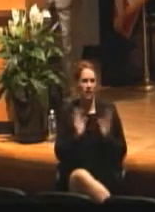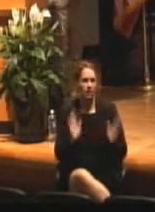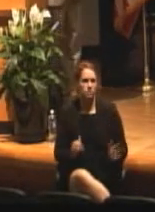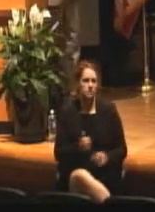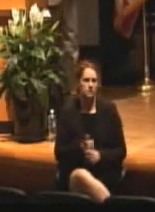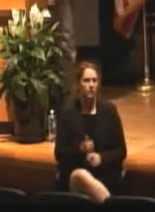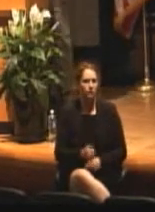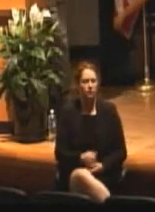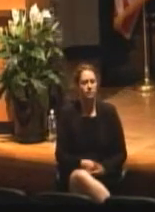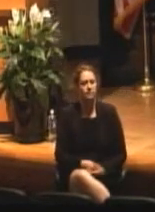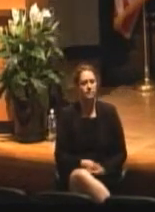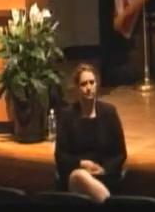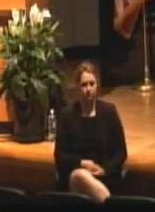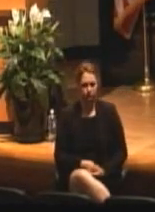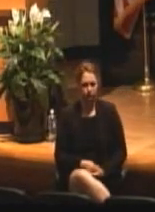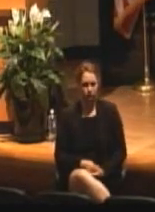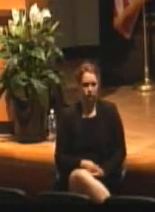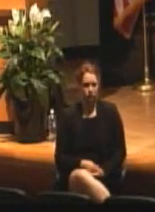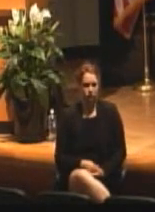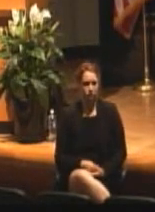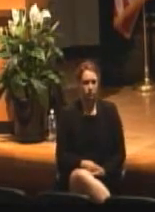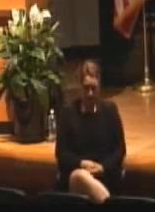Okay?